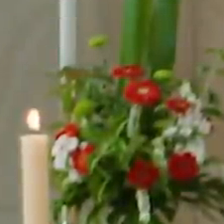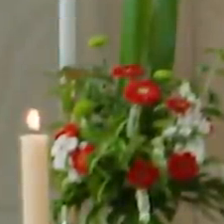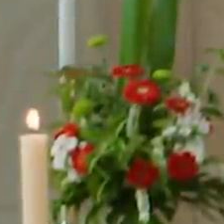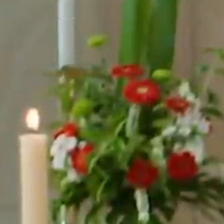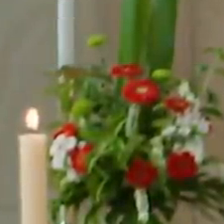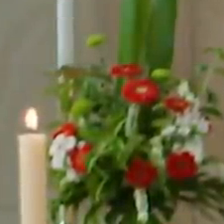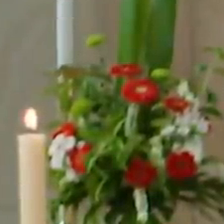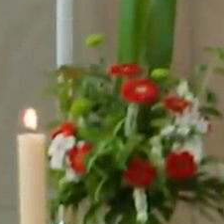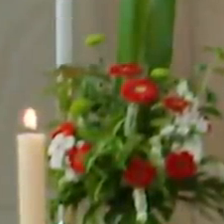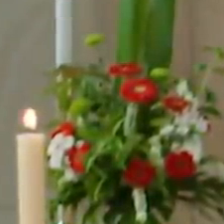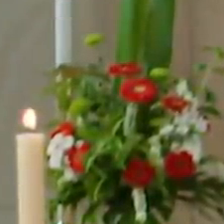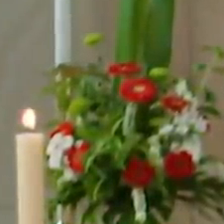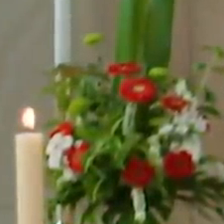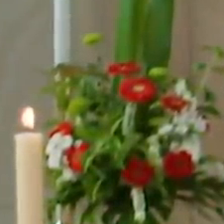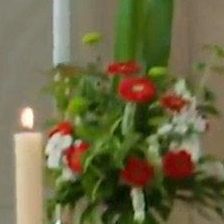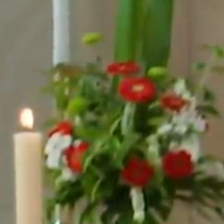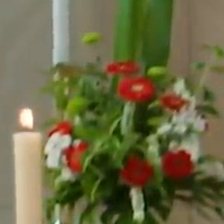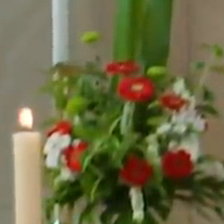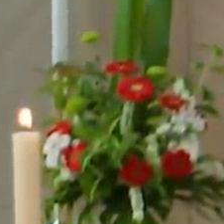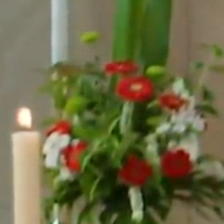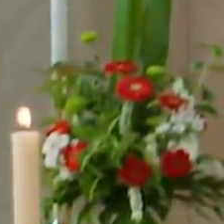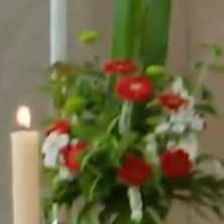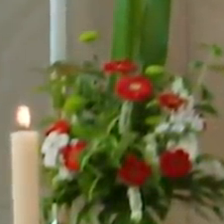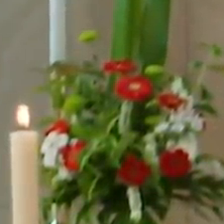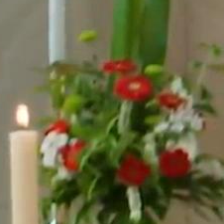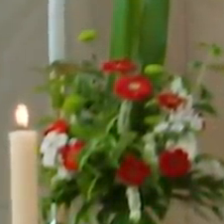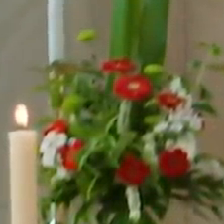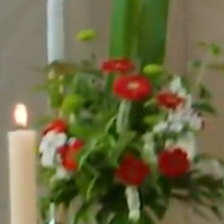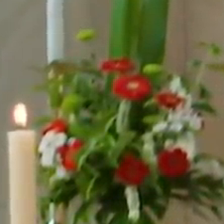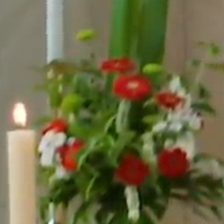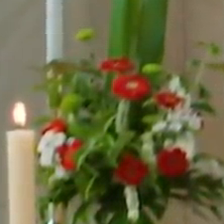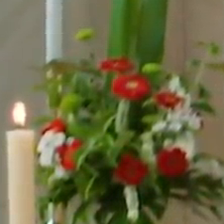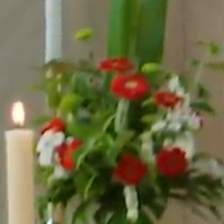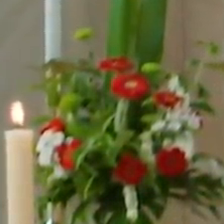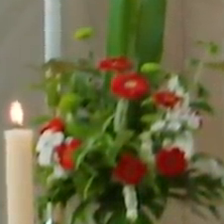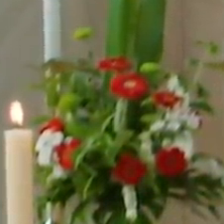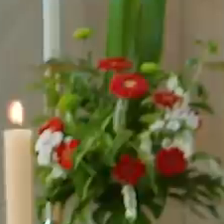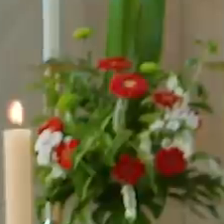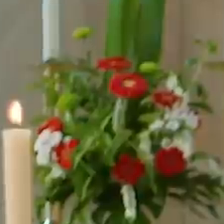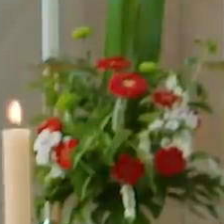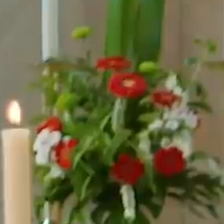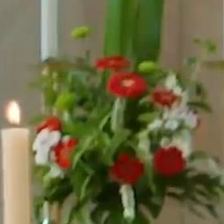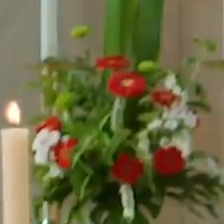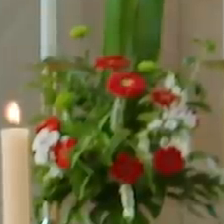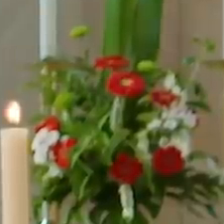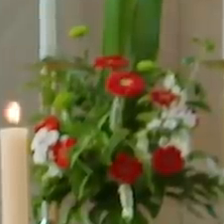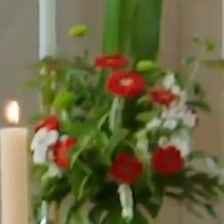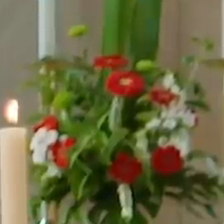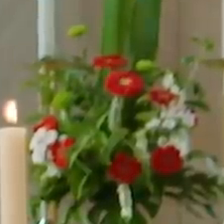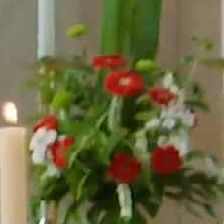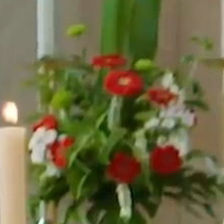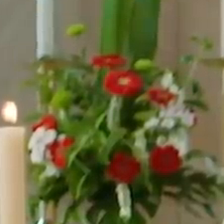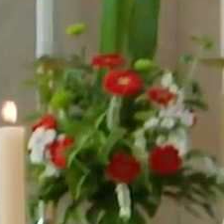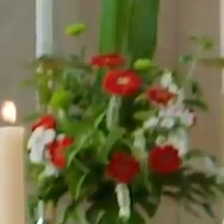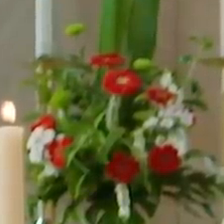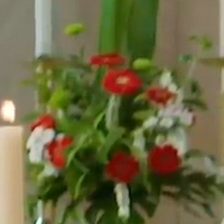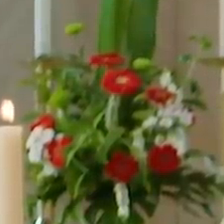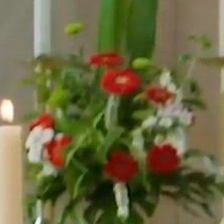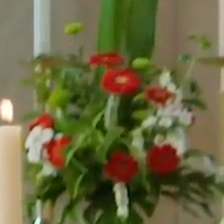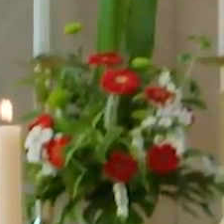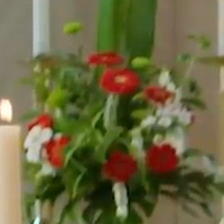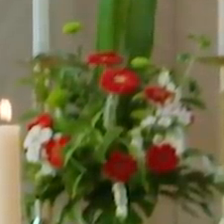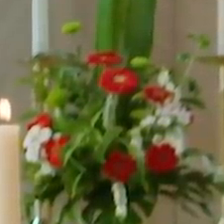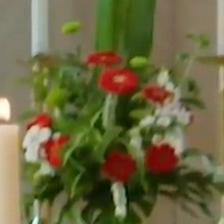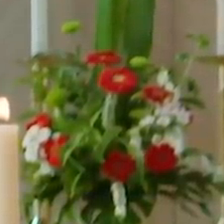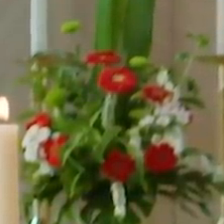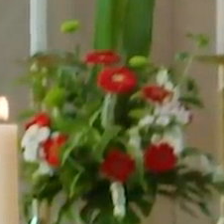our daily bread, and forgive us our trespasses, as we forgive those who trespass against us. And lead us